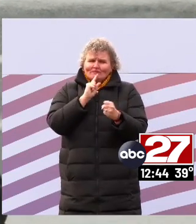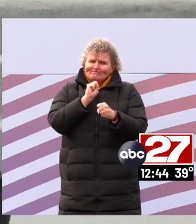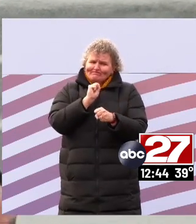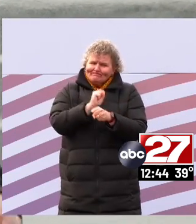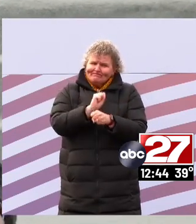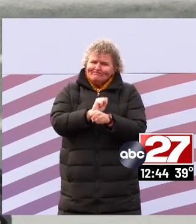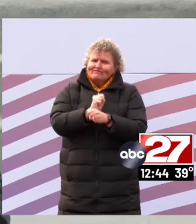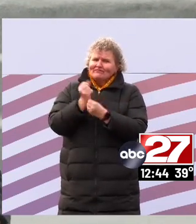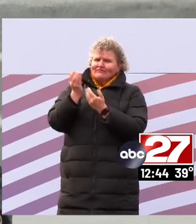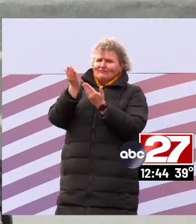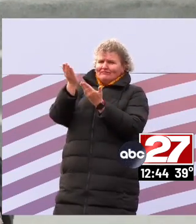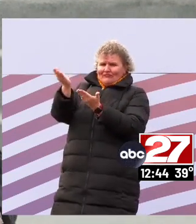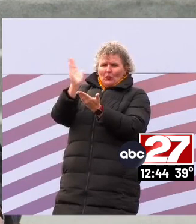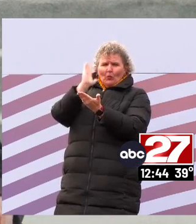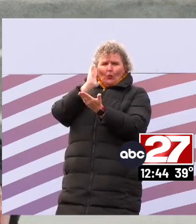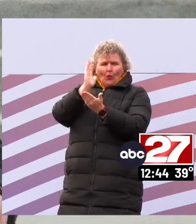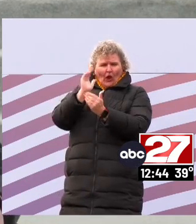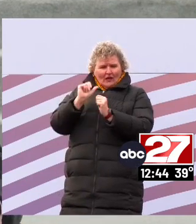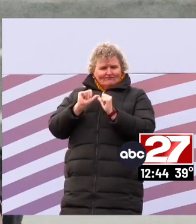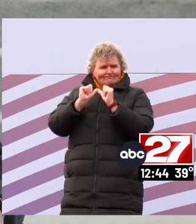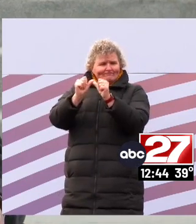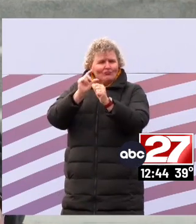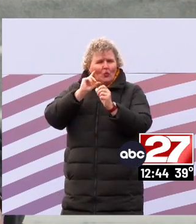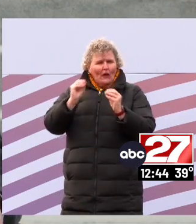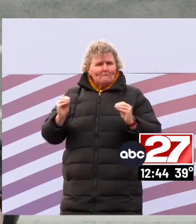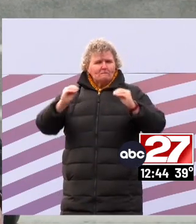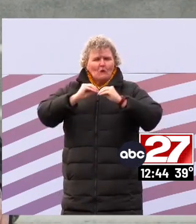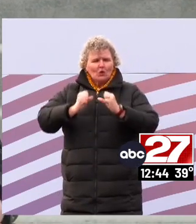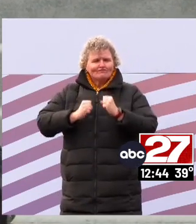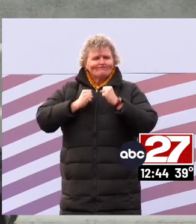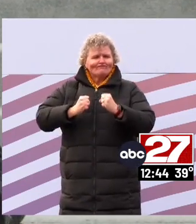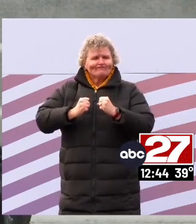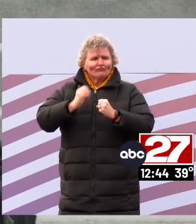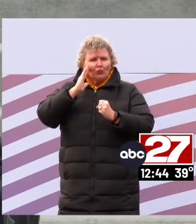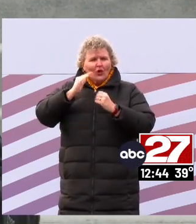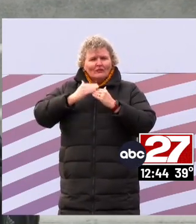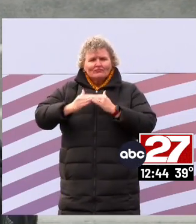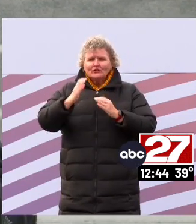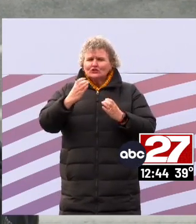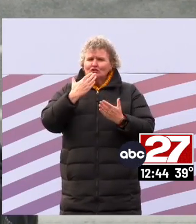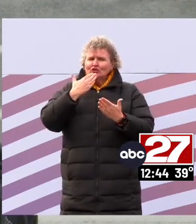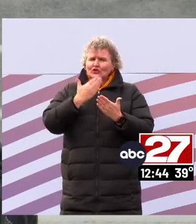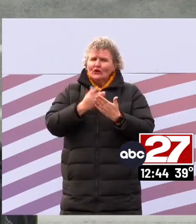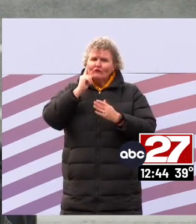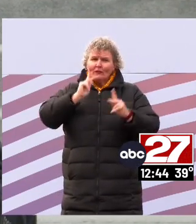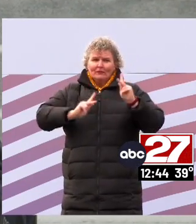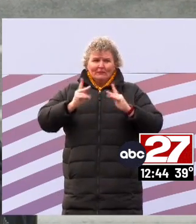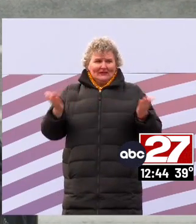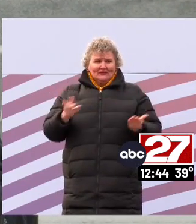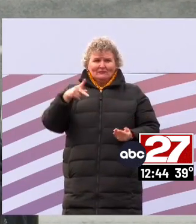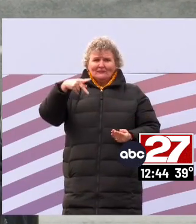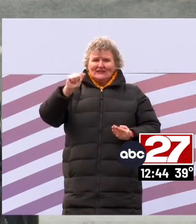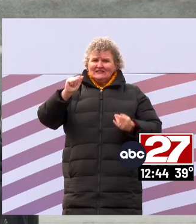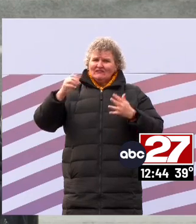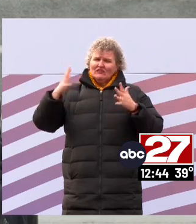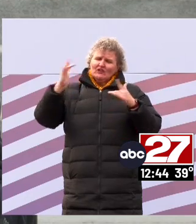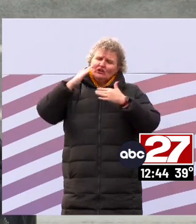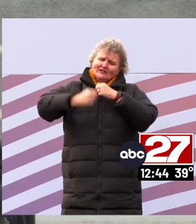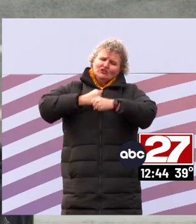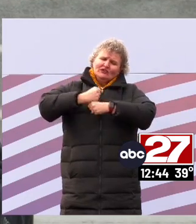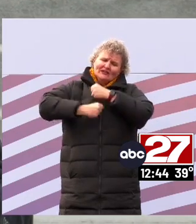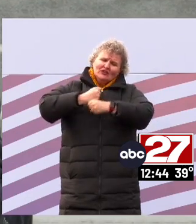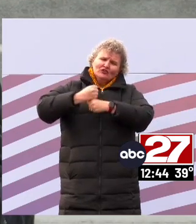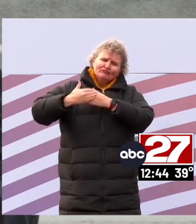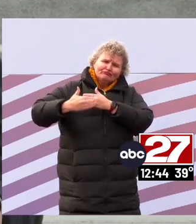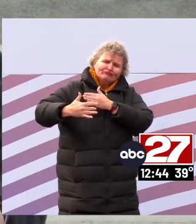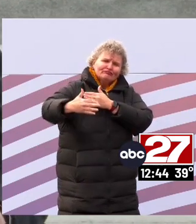will be stronger than ever and continue to do good for the people of Pennsylvania for years to come. We love you, Senator.